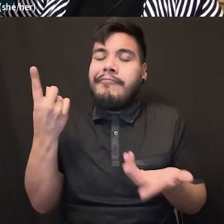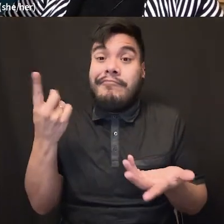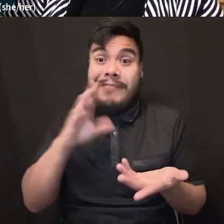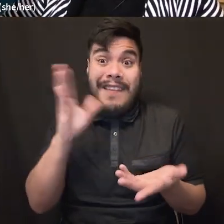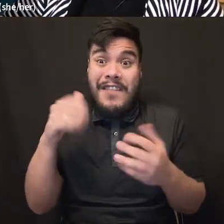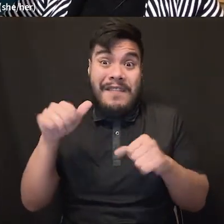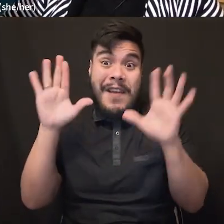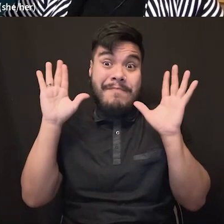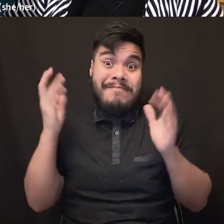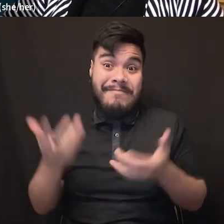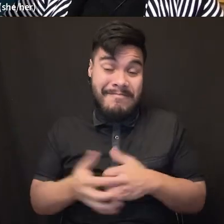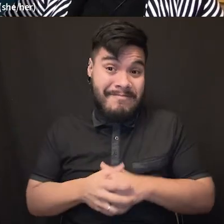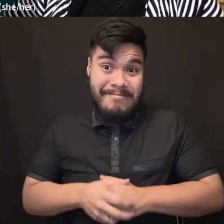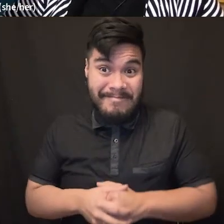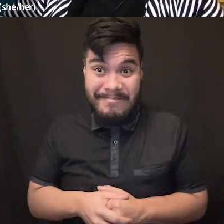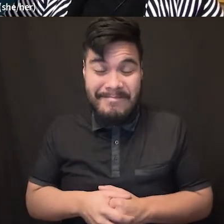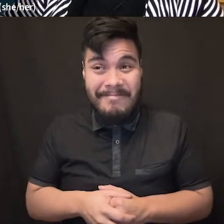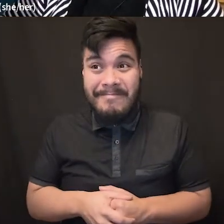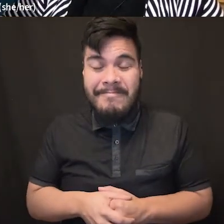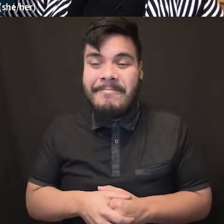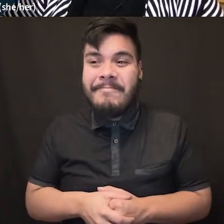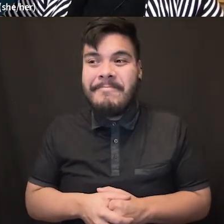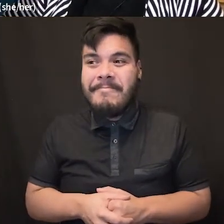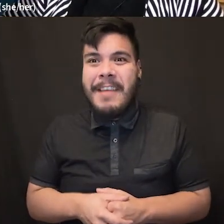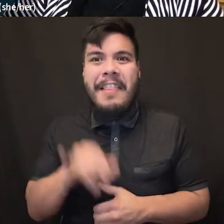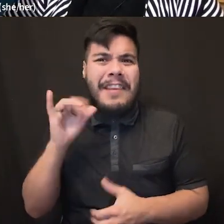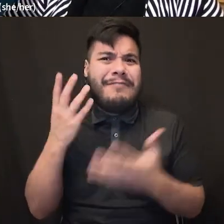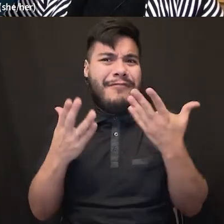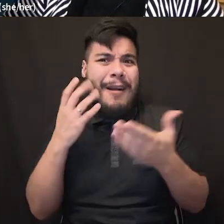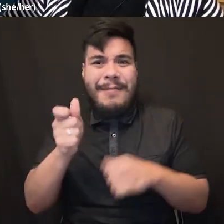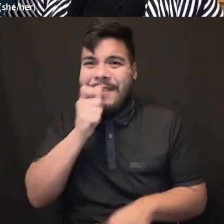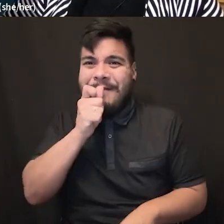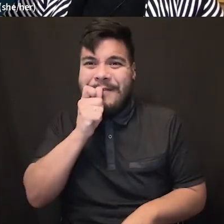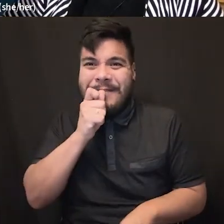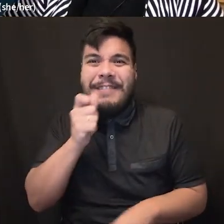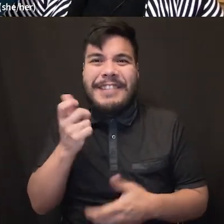quit, which is like probably the secret to